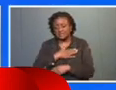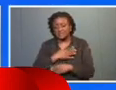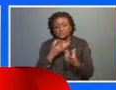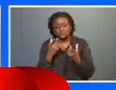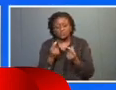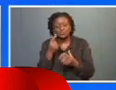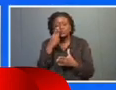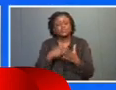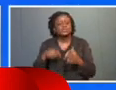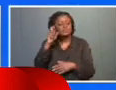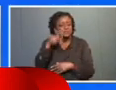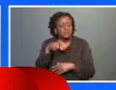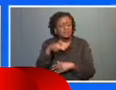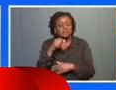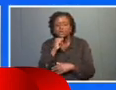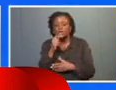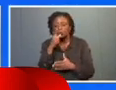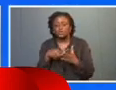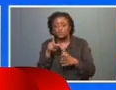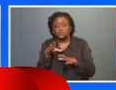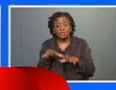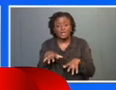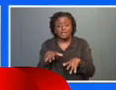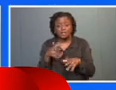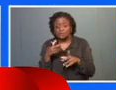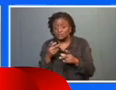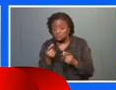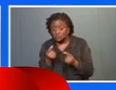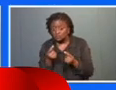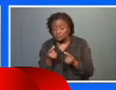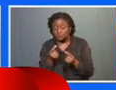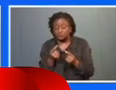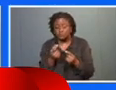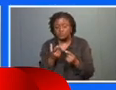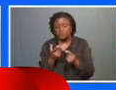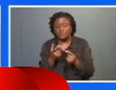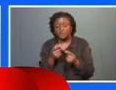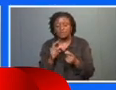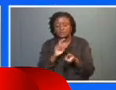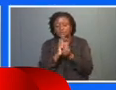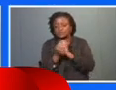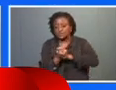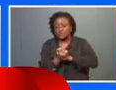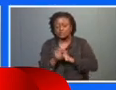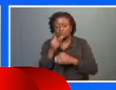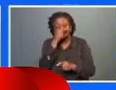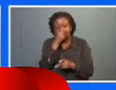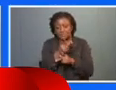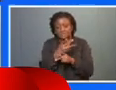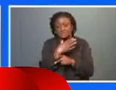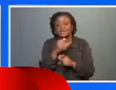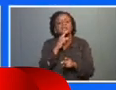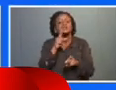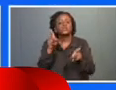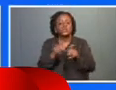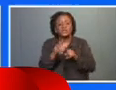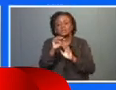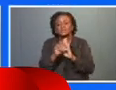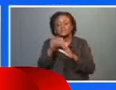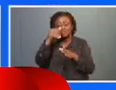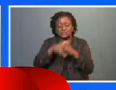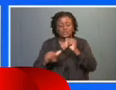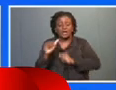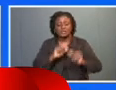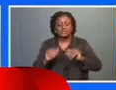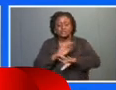is needed, not what you can get away with. Turn promises and agreements into action. Don't hide